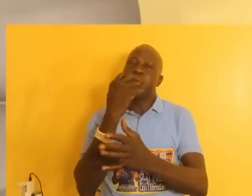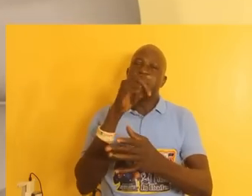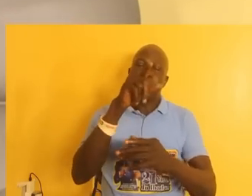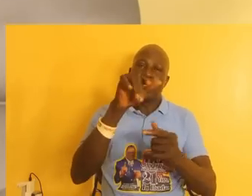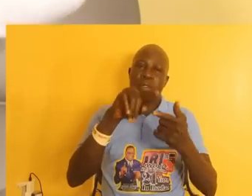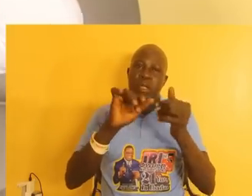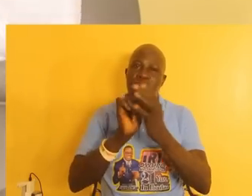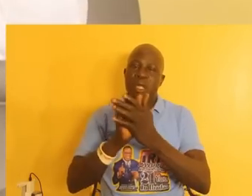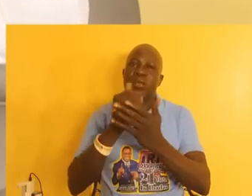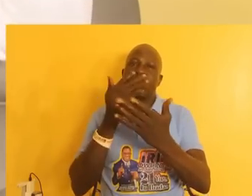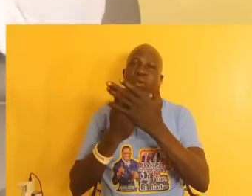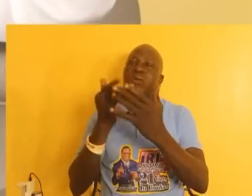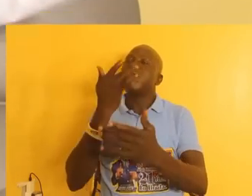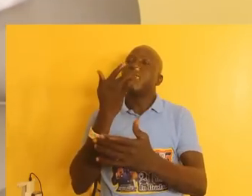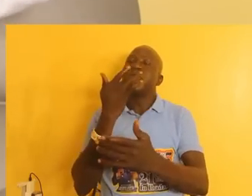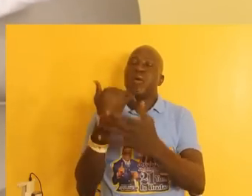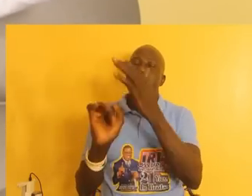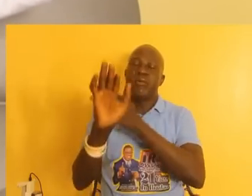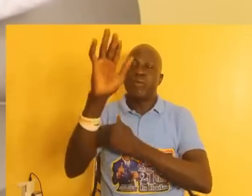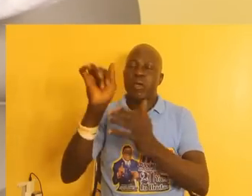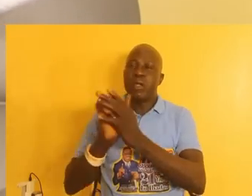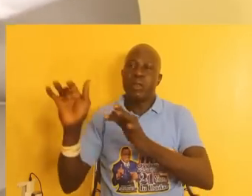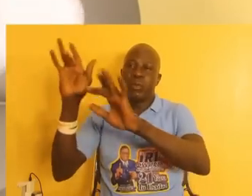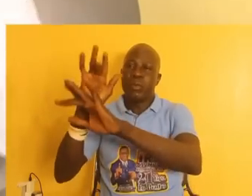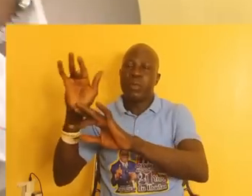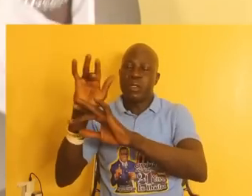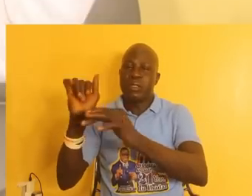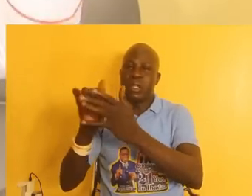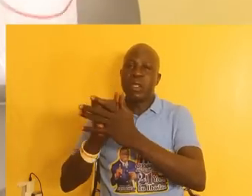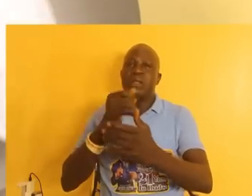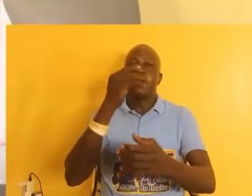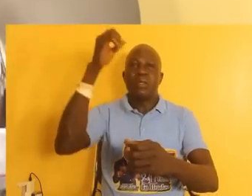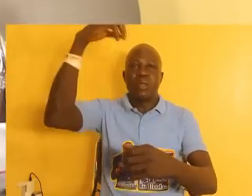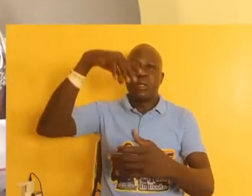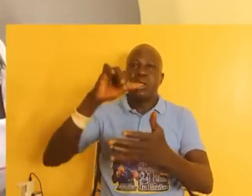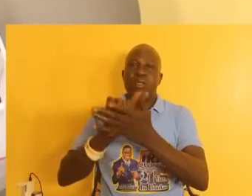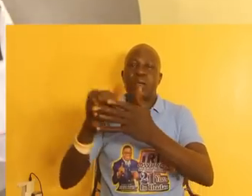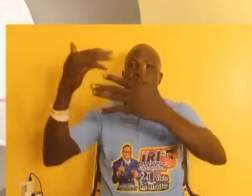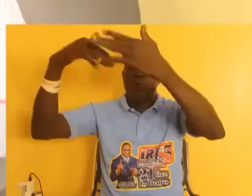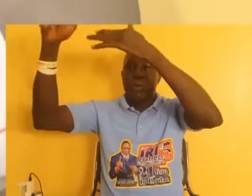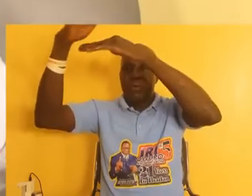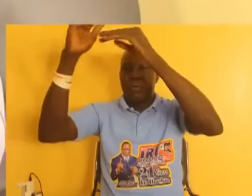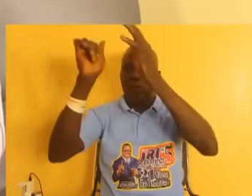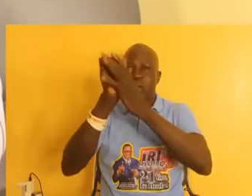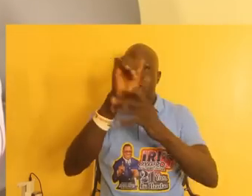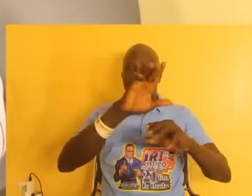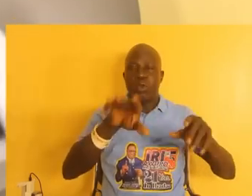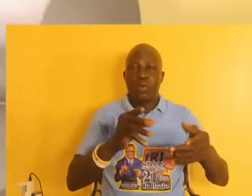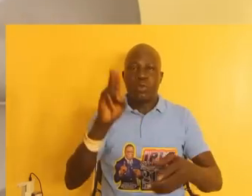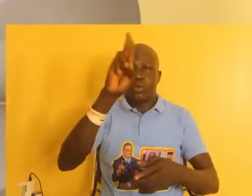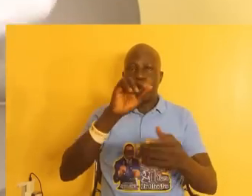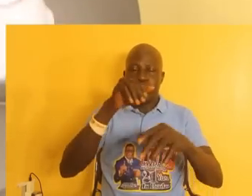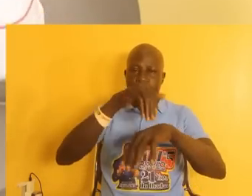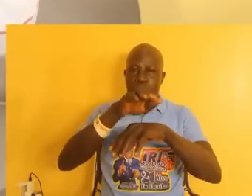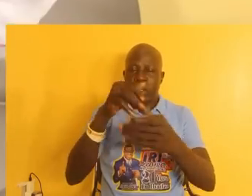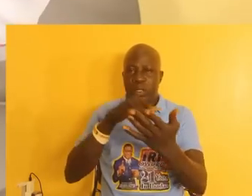21st of August 2023, I prophesy favor of God, His mercy, His grace from above. You will